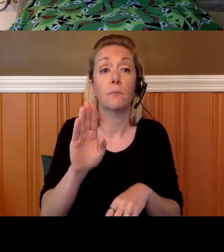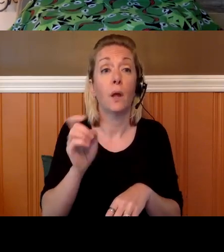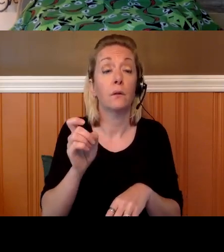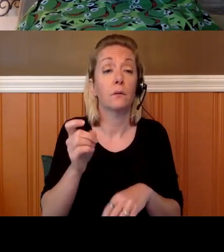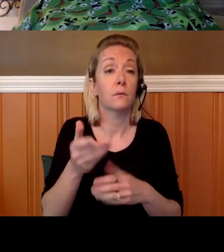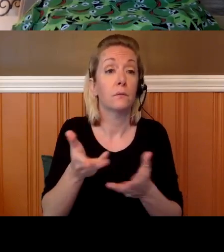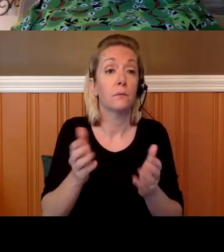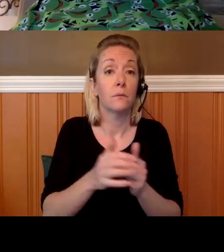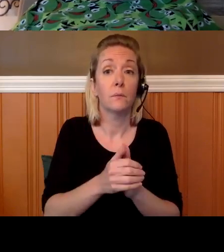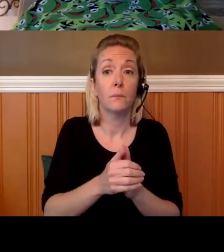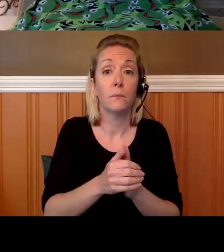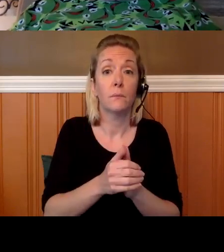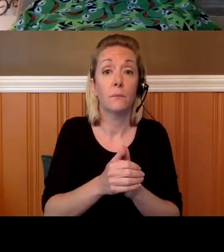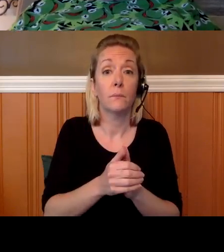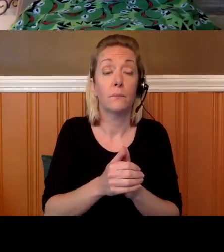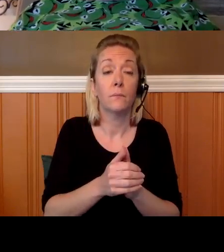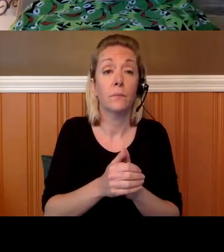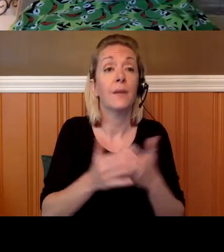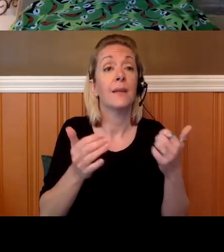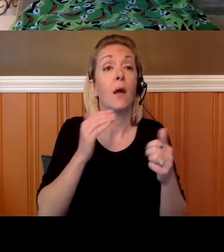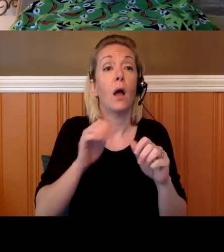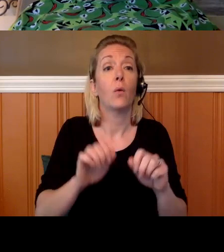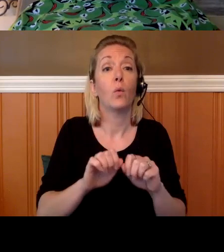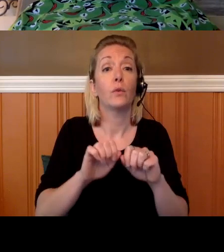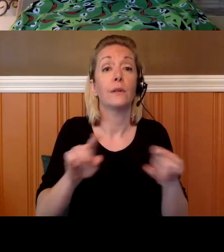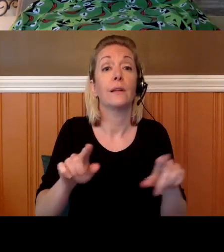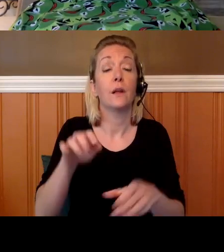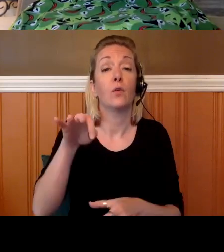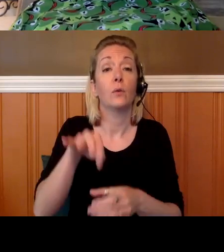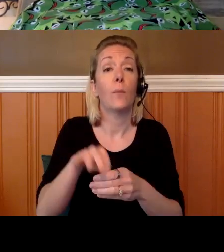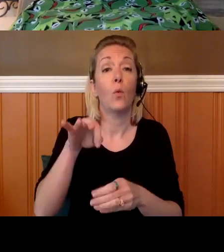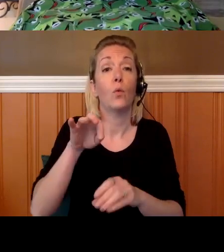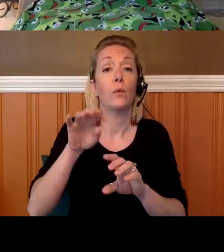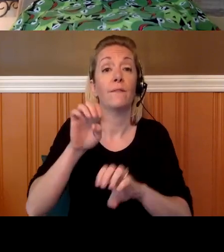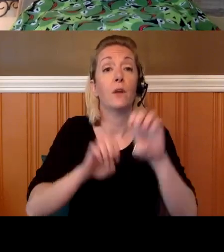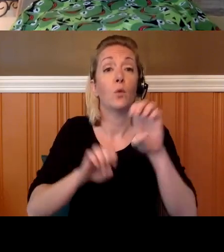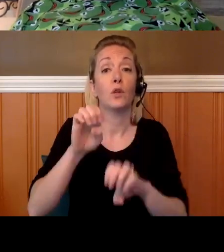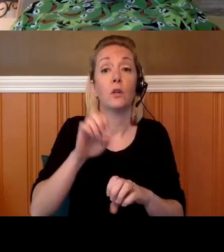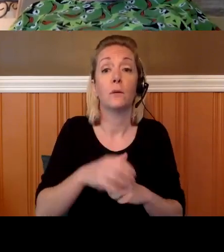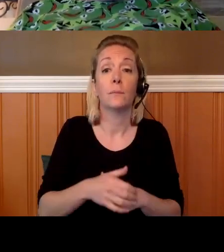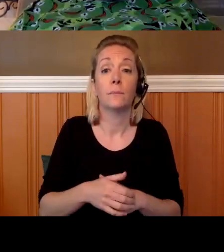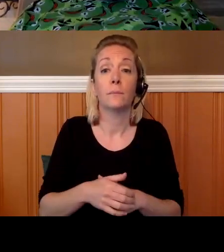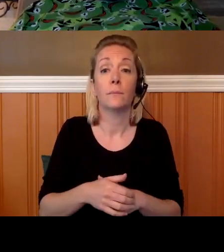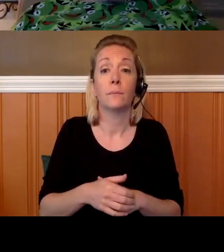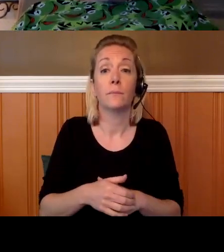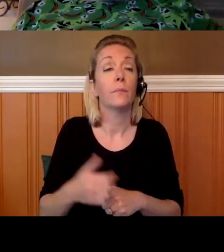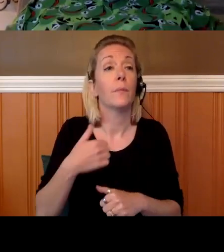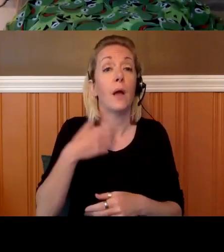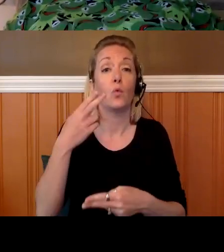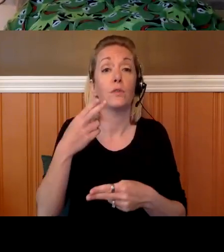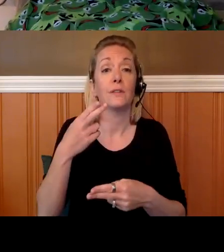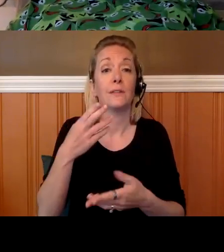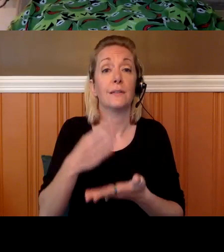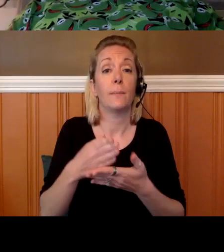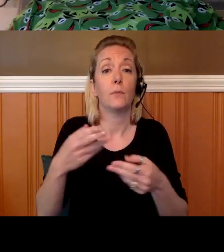everybody though, I'm gonna put up our poll for our evaluation. Okay, I'm going to stop